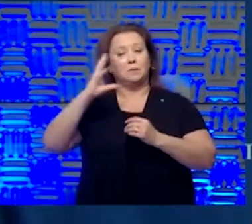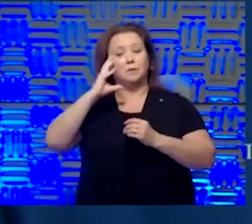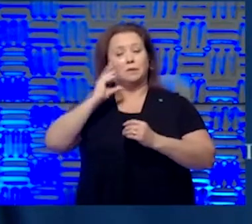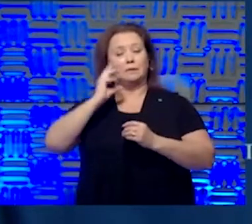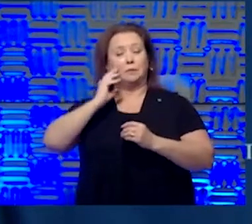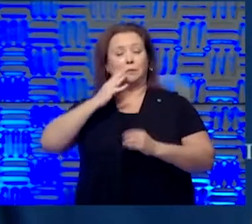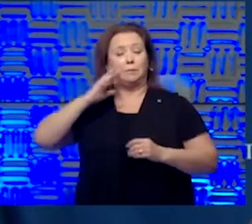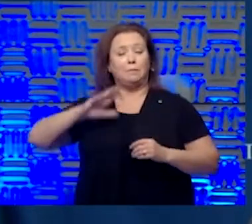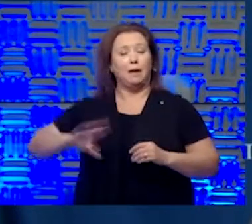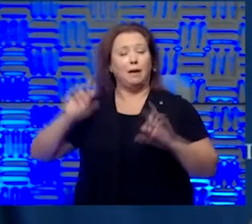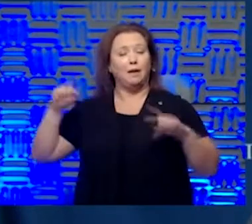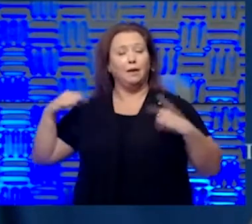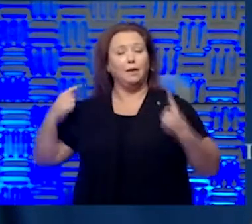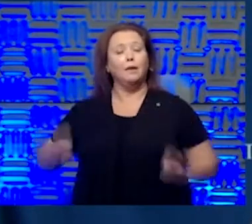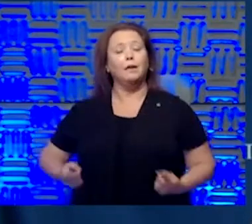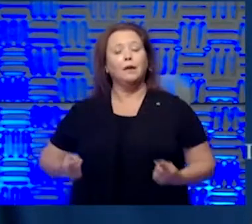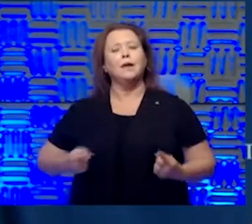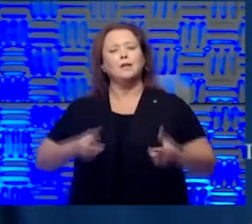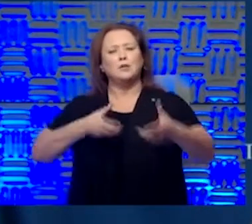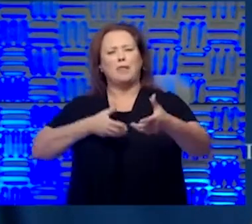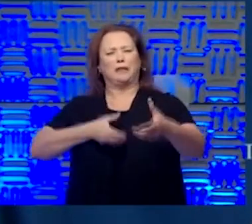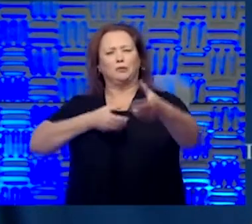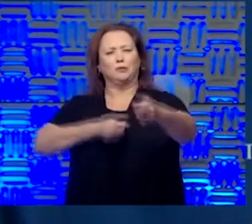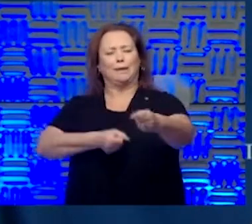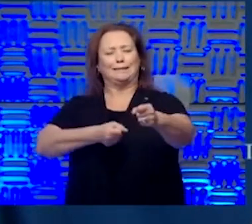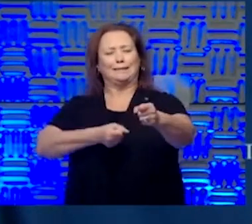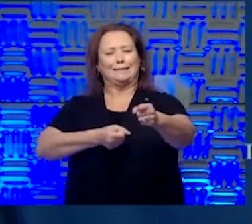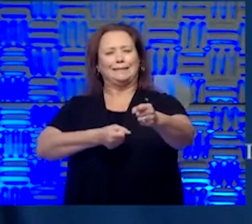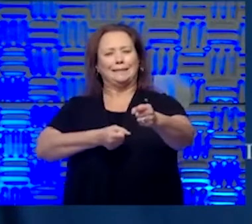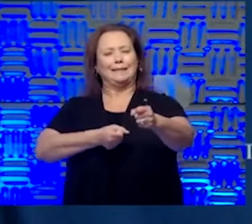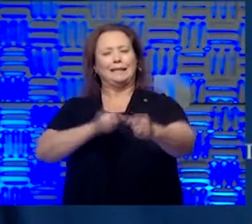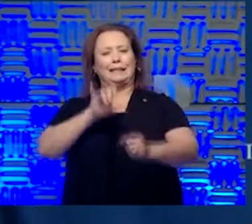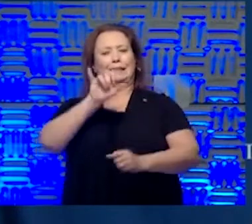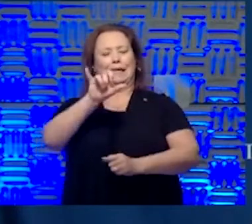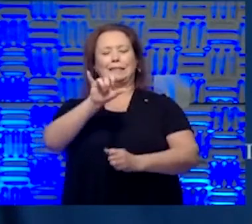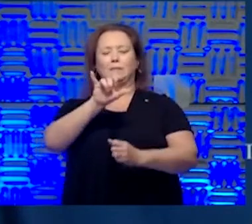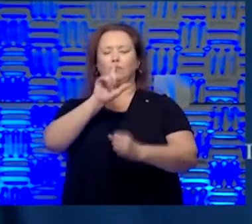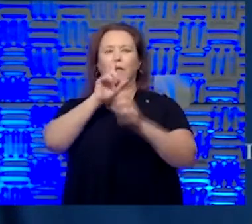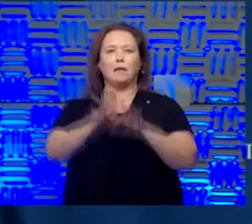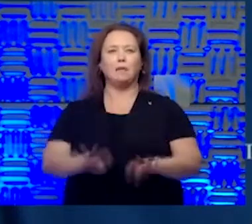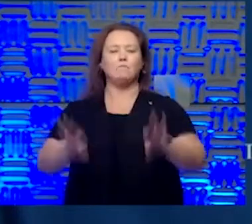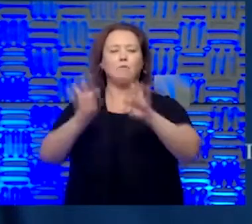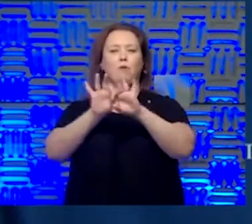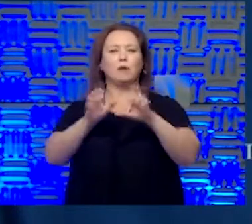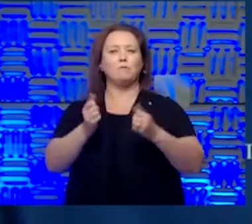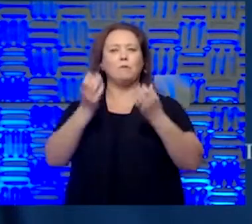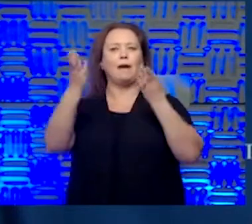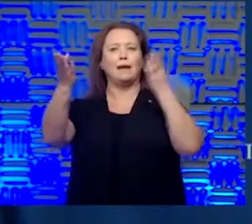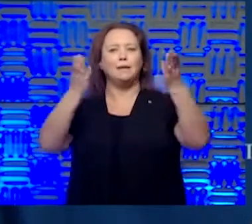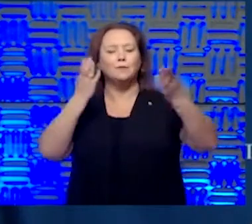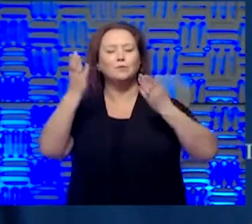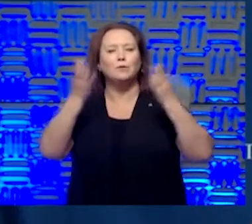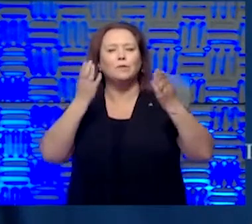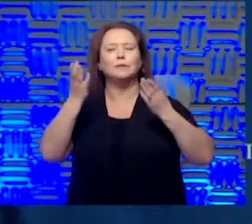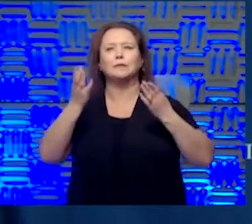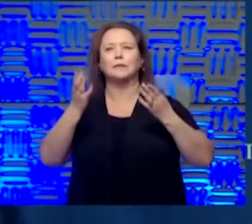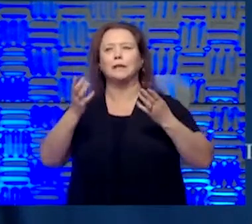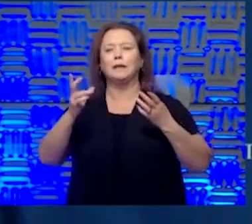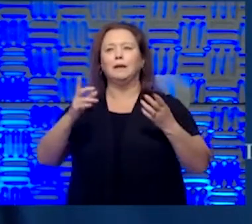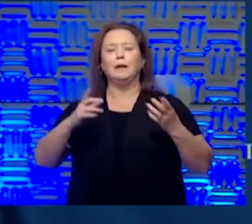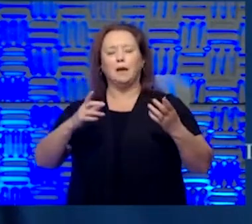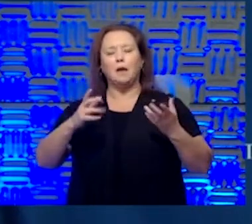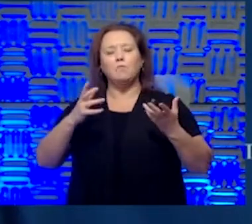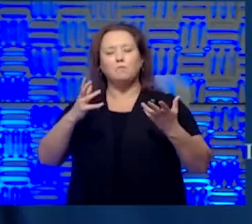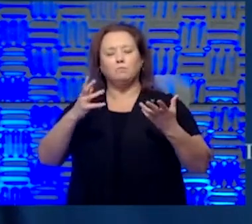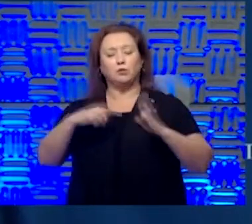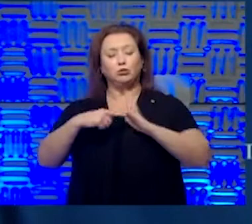So that trust building is part of doing that outreach, providing those services, looking like you're about helping